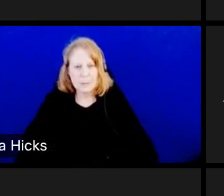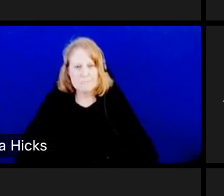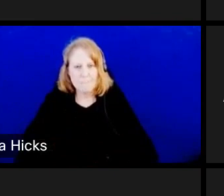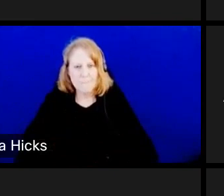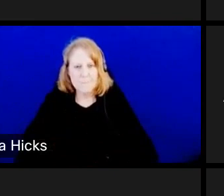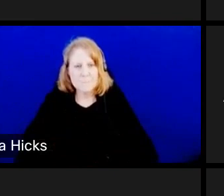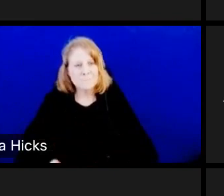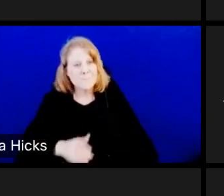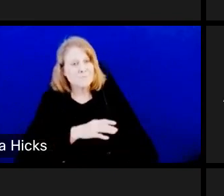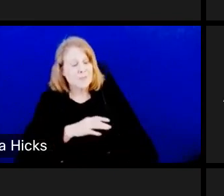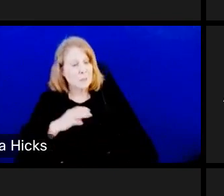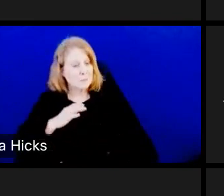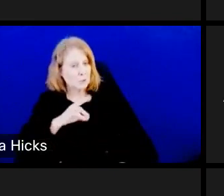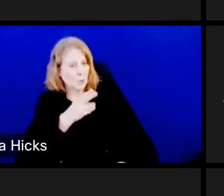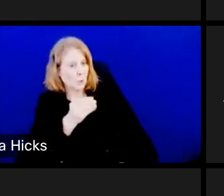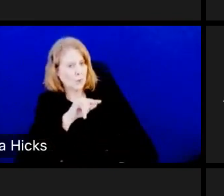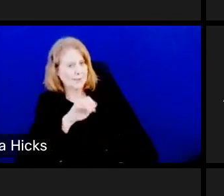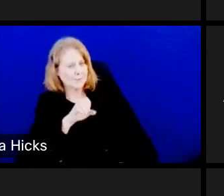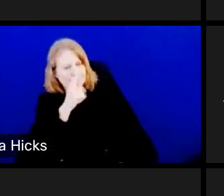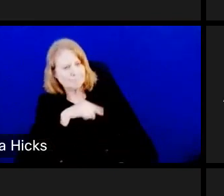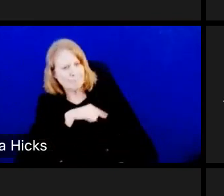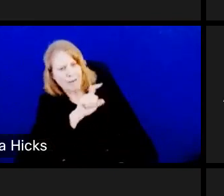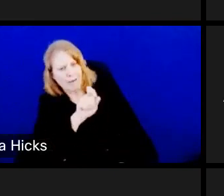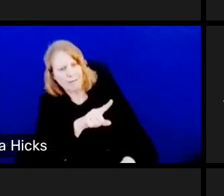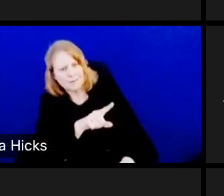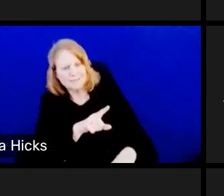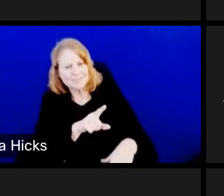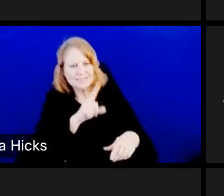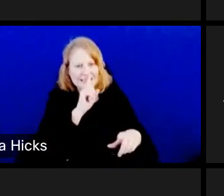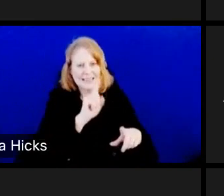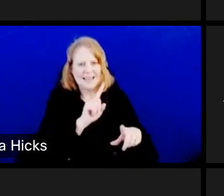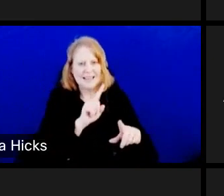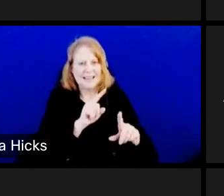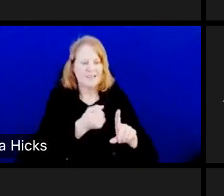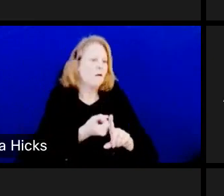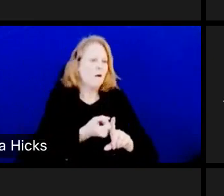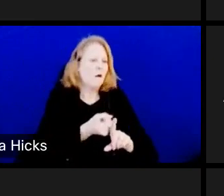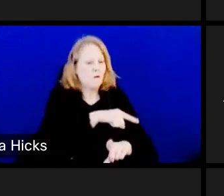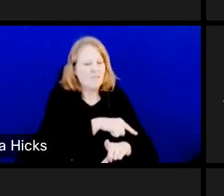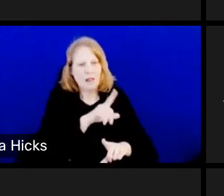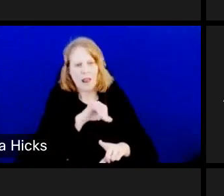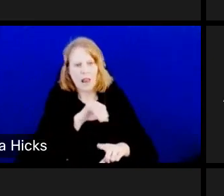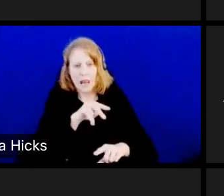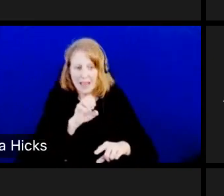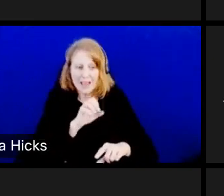So Commissioner Hoy, if I could ask then again, maybe offline, if we can get, if you have specific locations regarding some of those